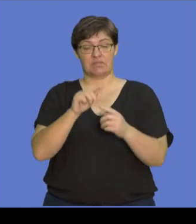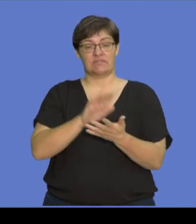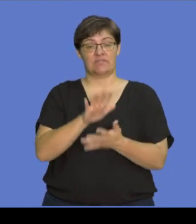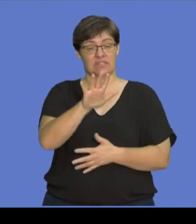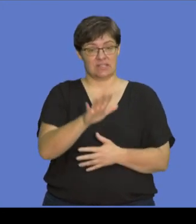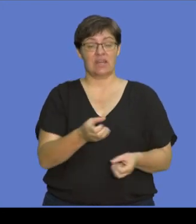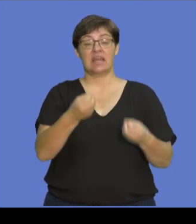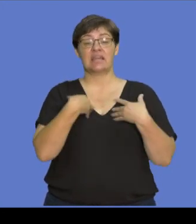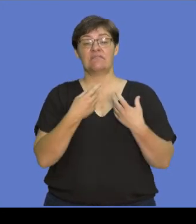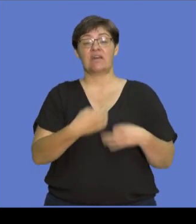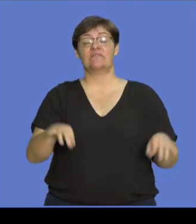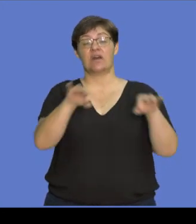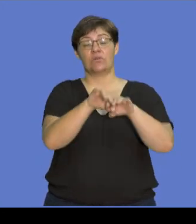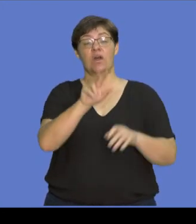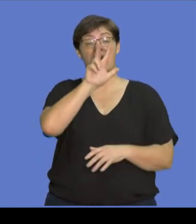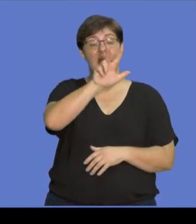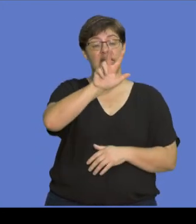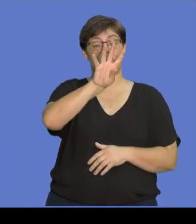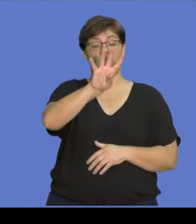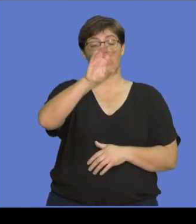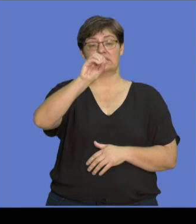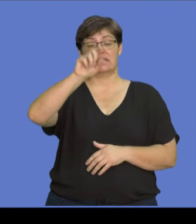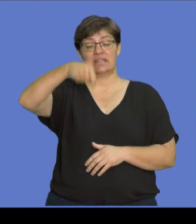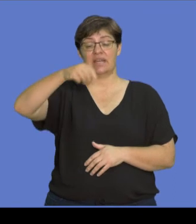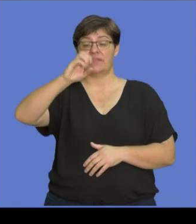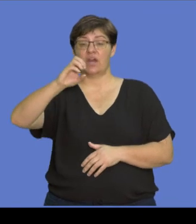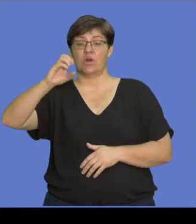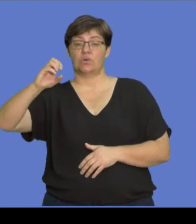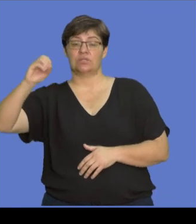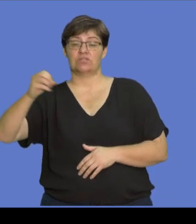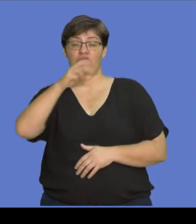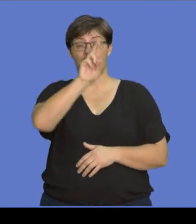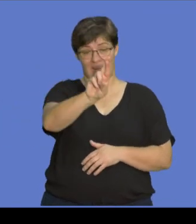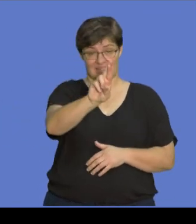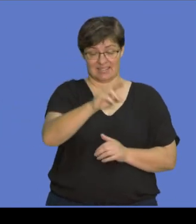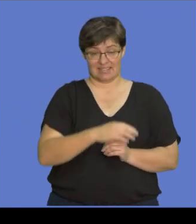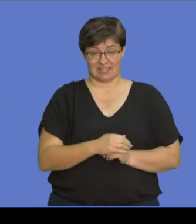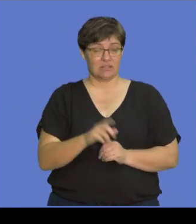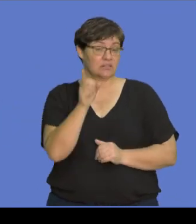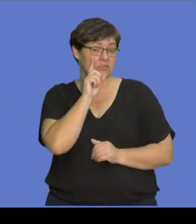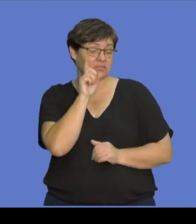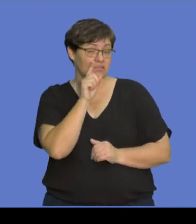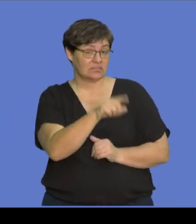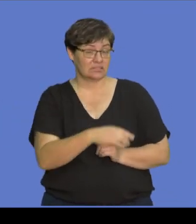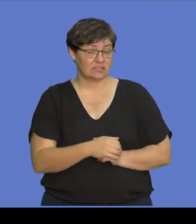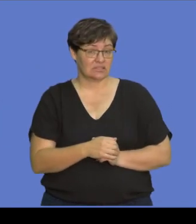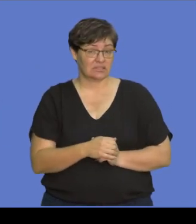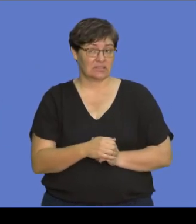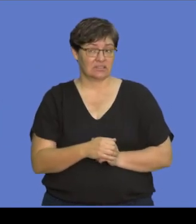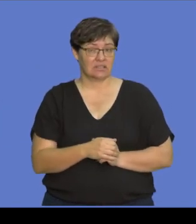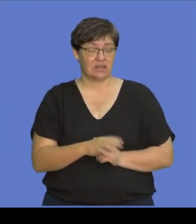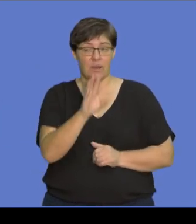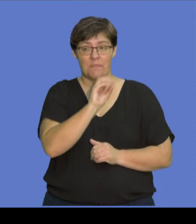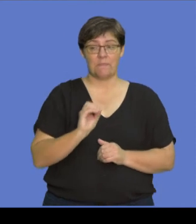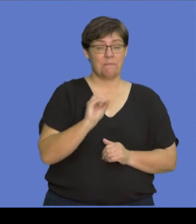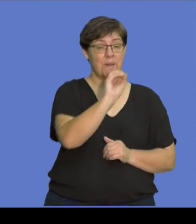by 15 to give you a value of 840,000 Rands. Therefore, watch here. When